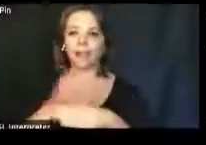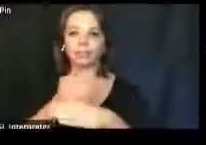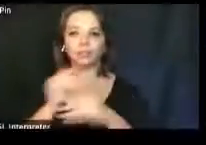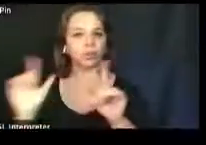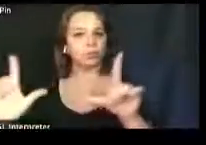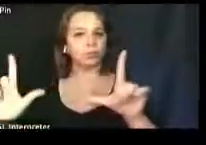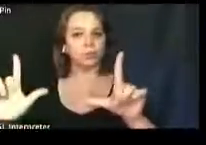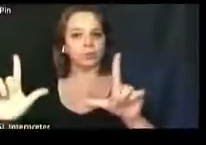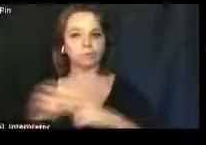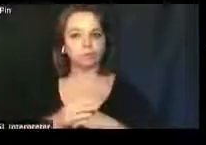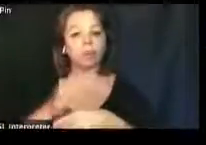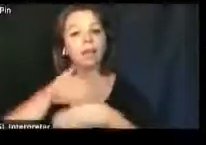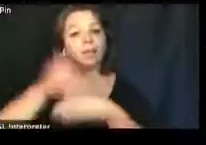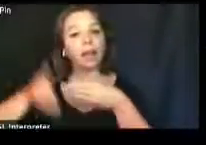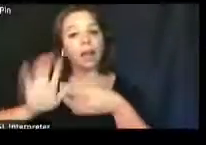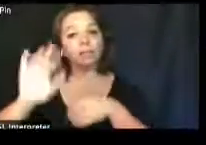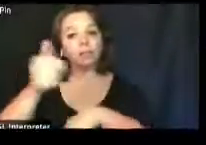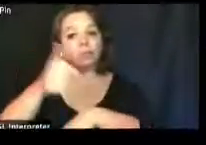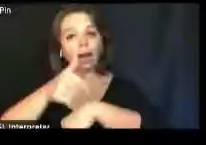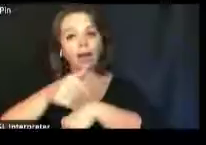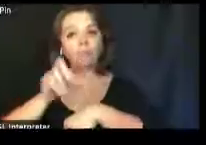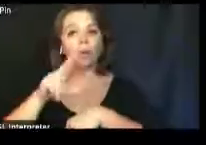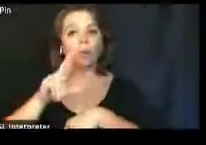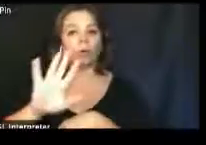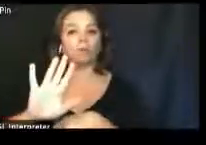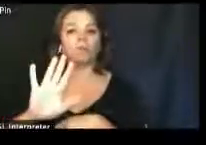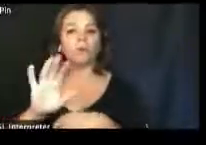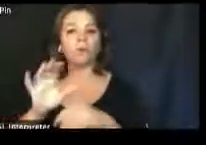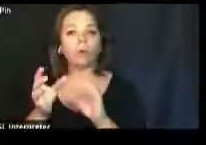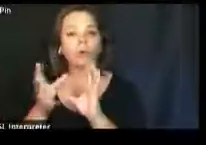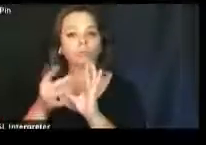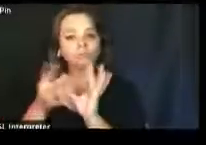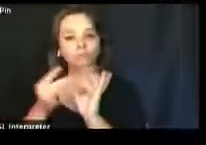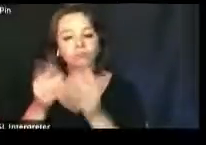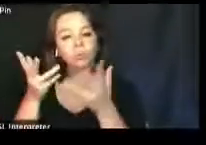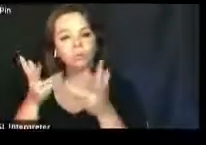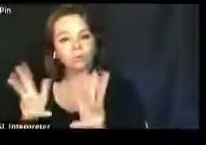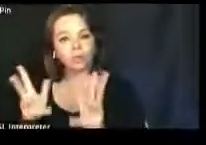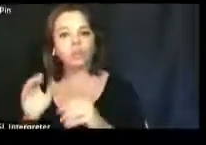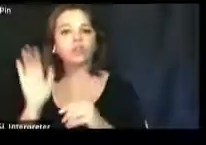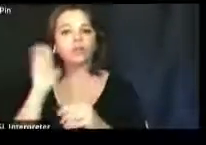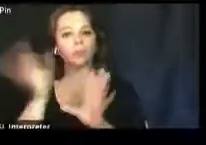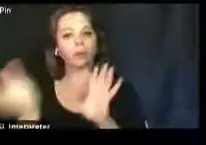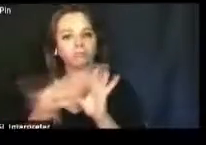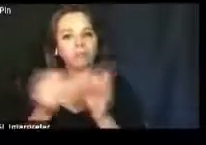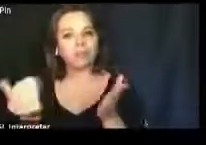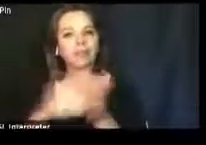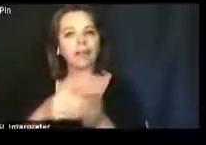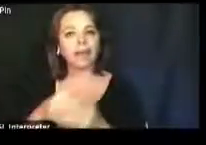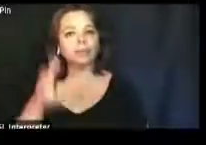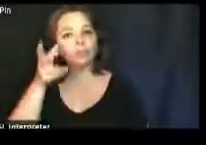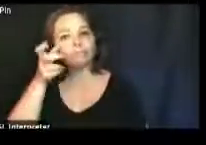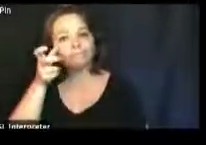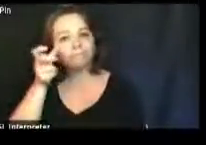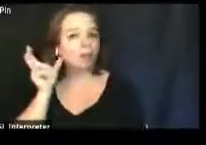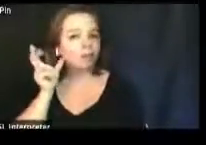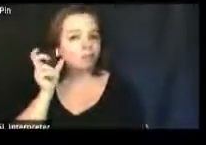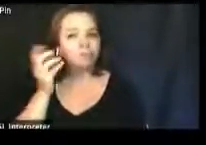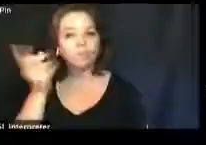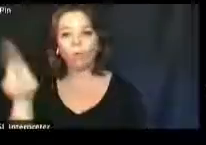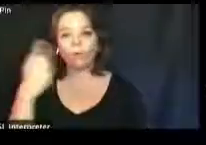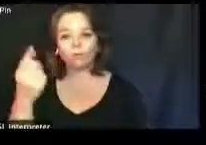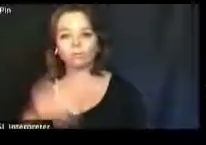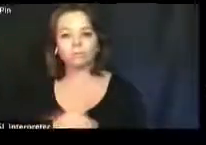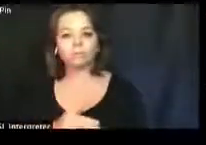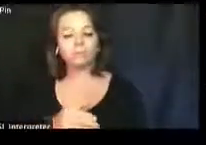or at the end of your time, you will be reconnected in a listen and view only mode. At the beginning of your input, please remind the mapper of what area